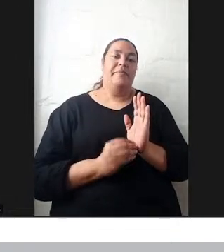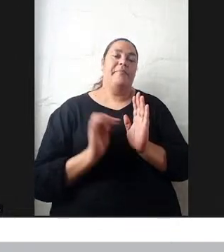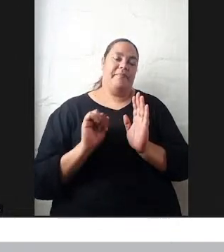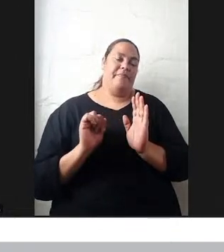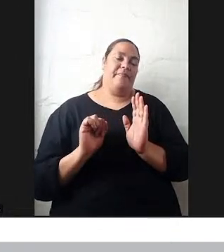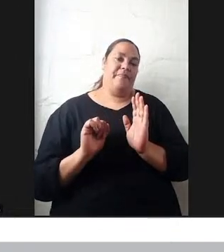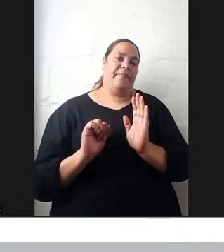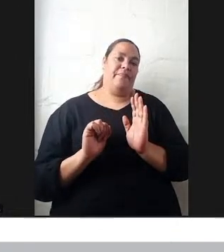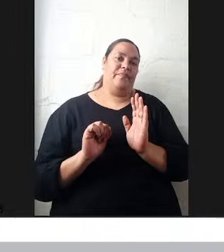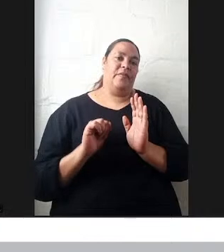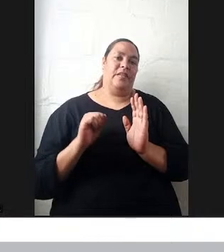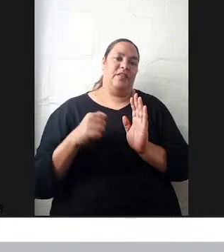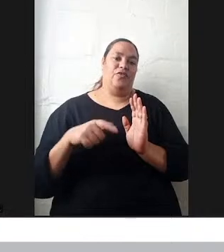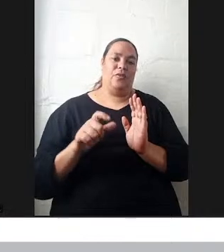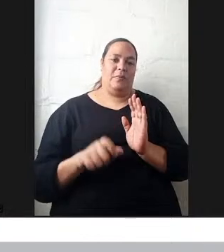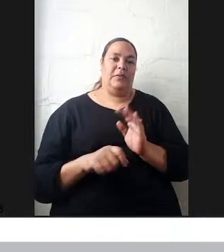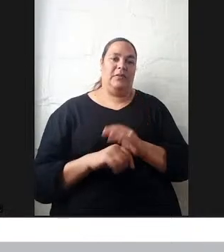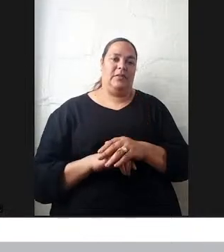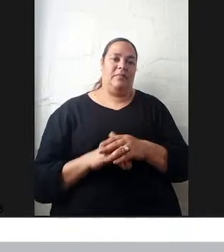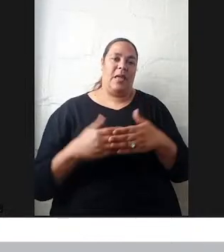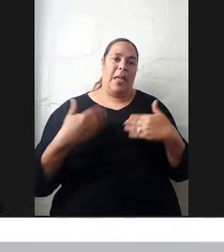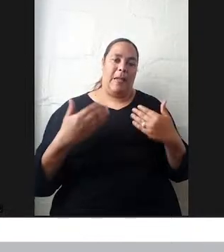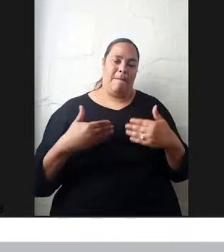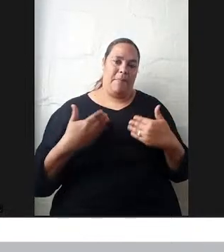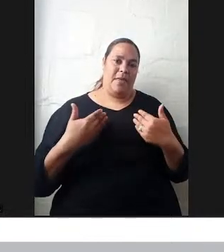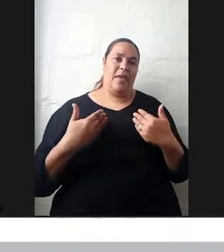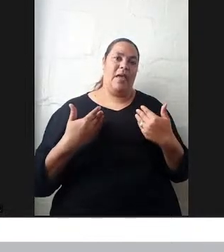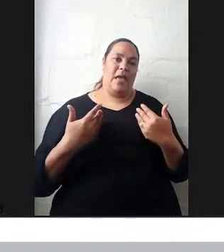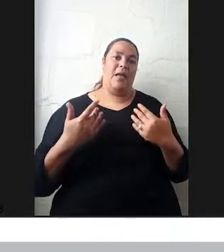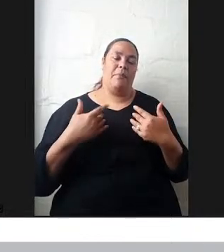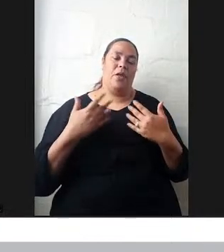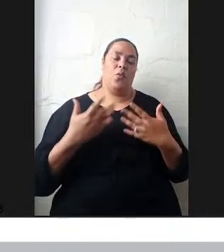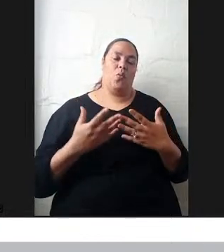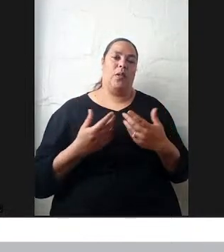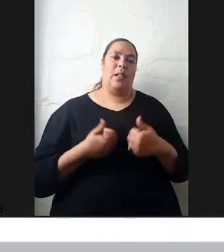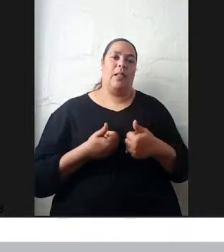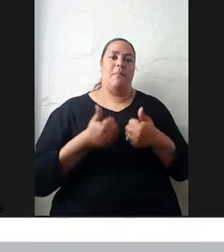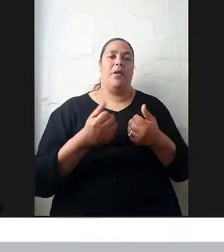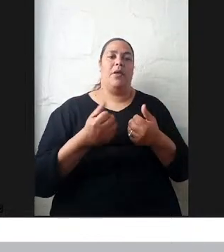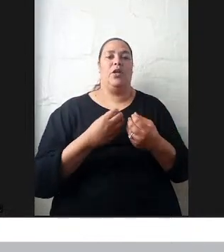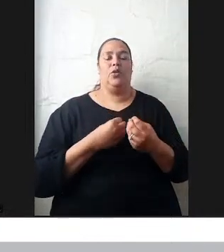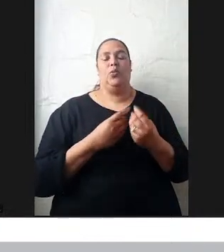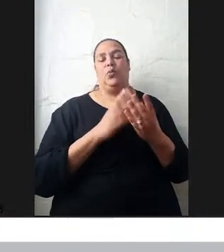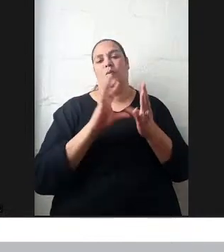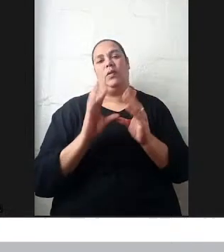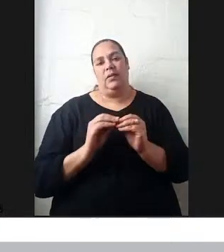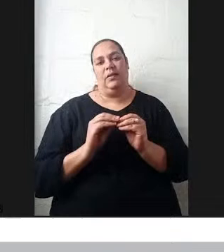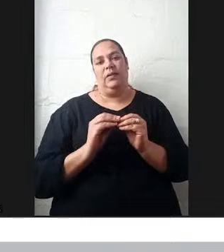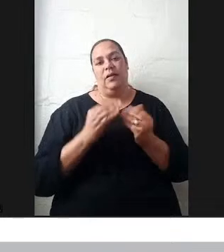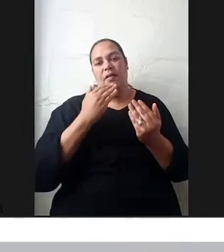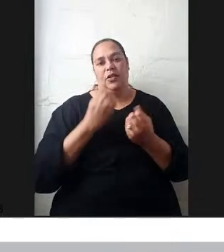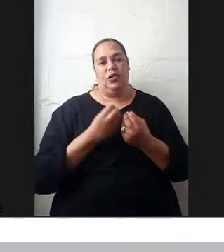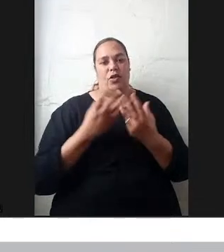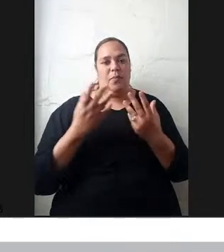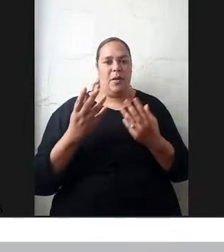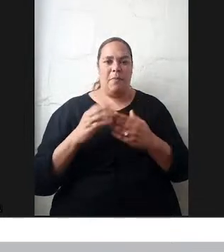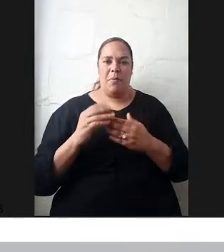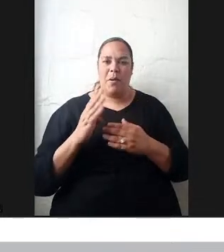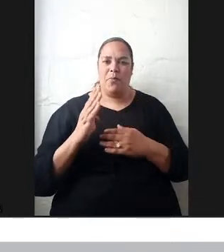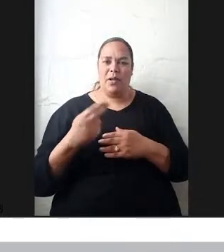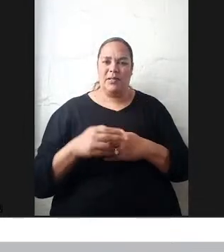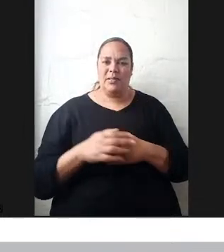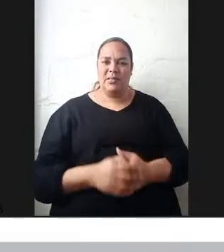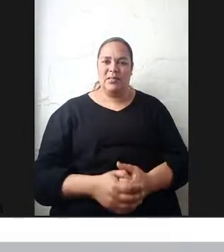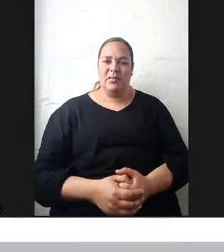Yes, Chairperson, happy, and I'll also look back at the recording. Okay, thank you. Member Brinkes?